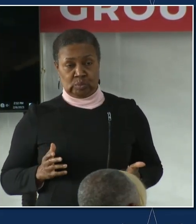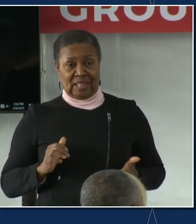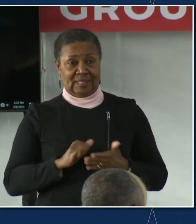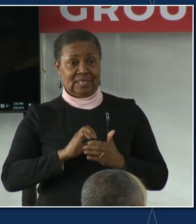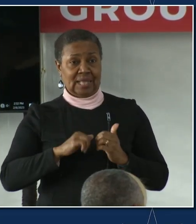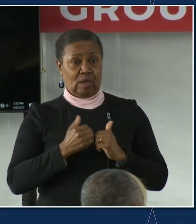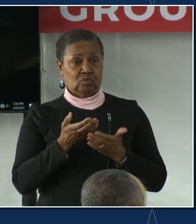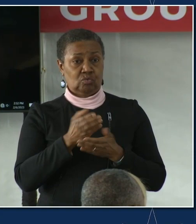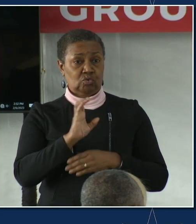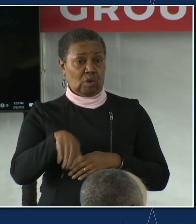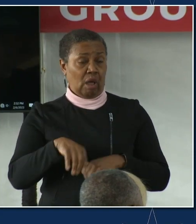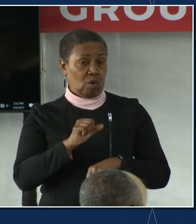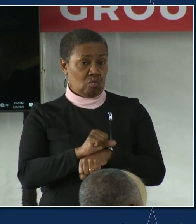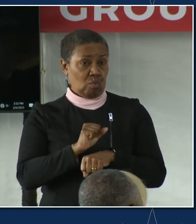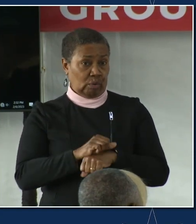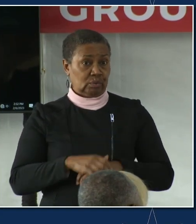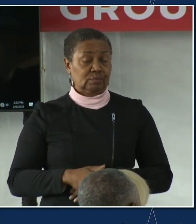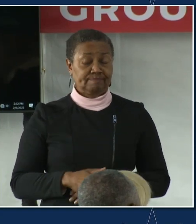the way Chicago works.